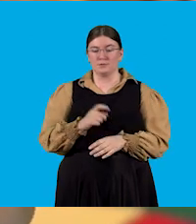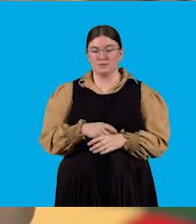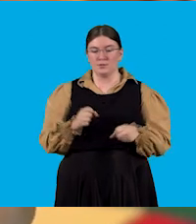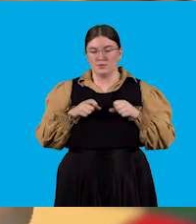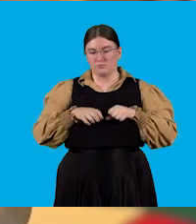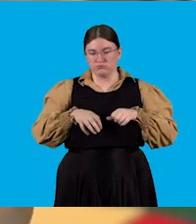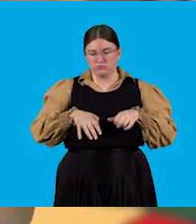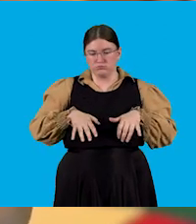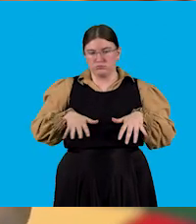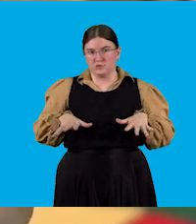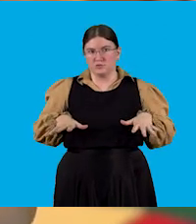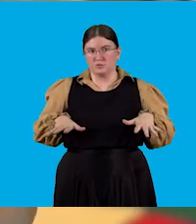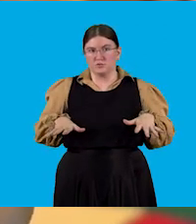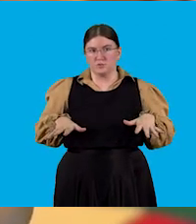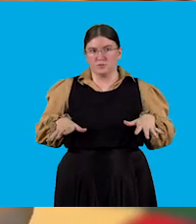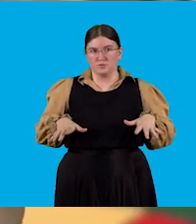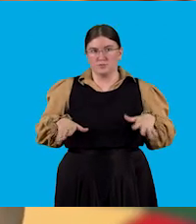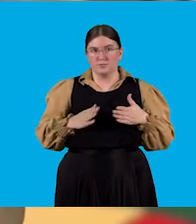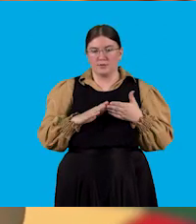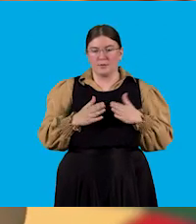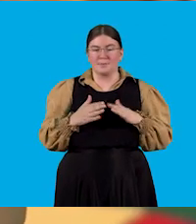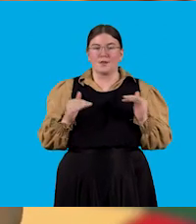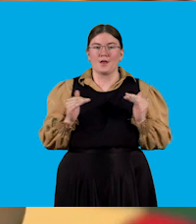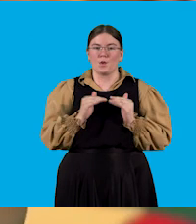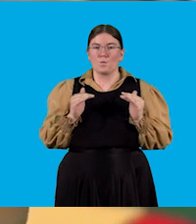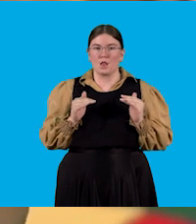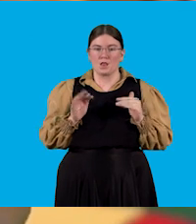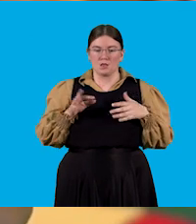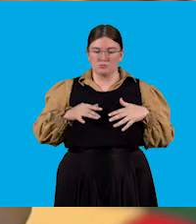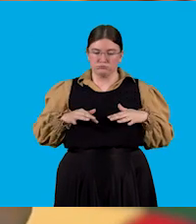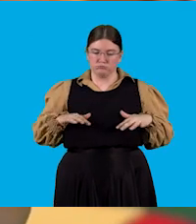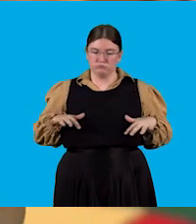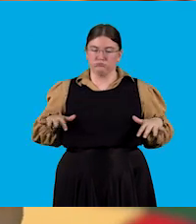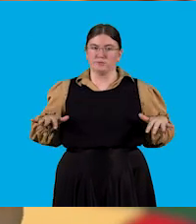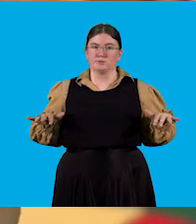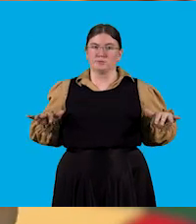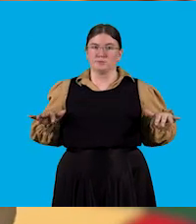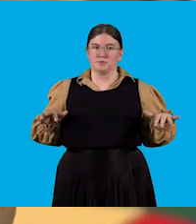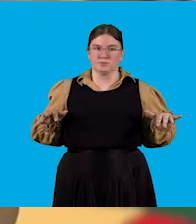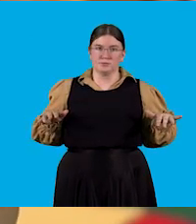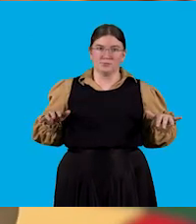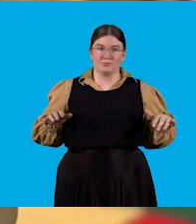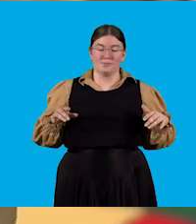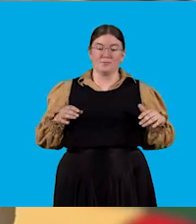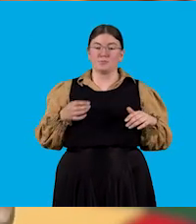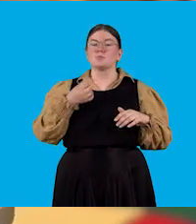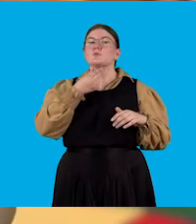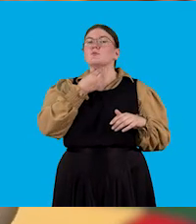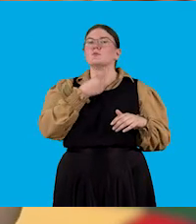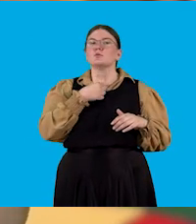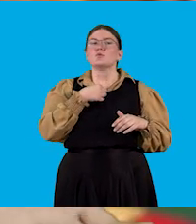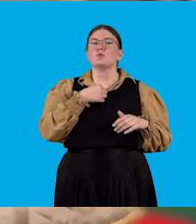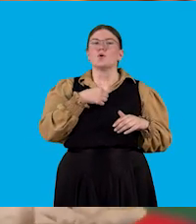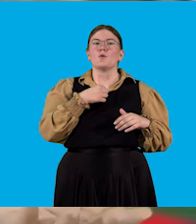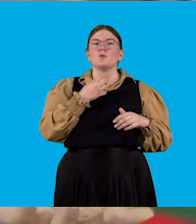they basically settle, they diffuse, and they become equally distributed. They are basically moving from an area